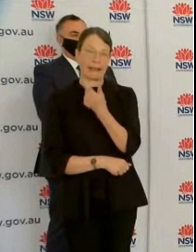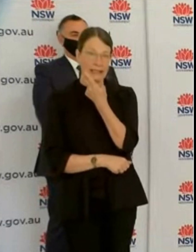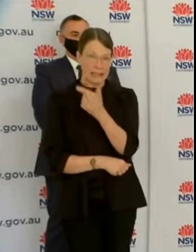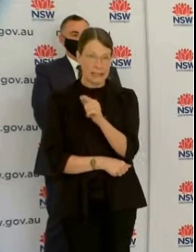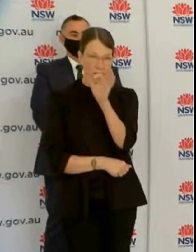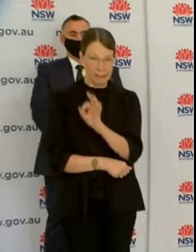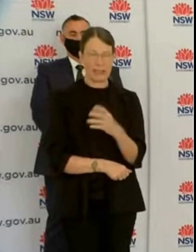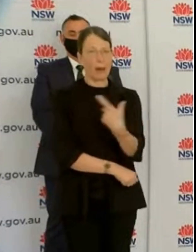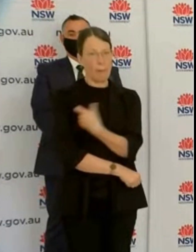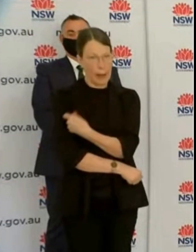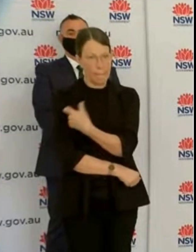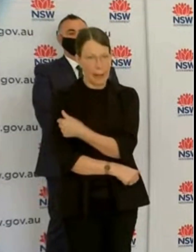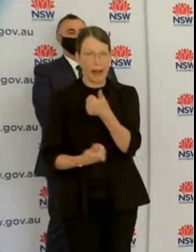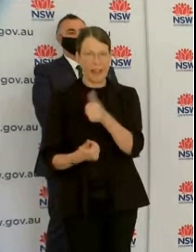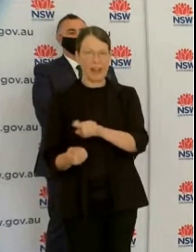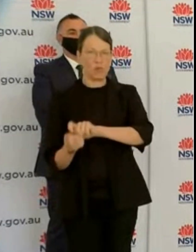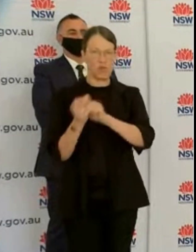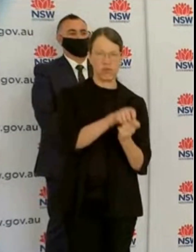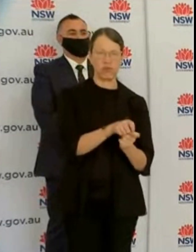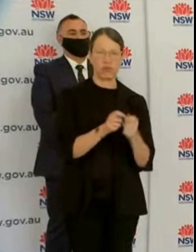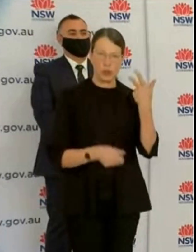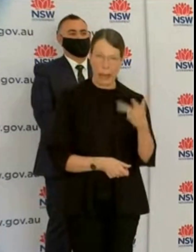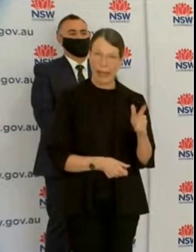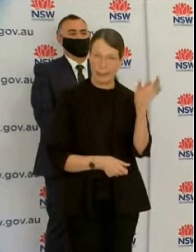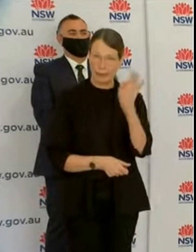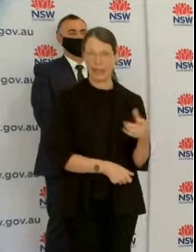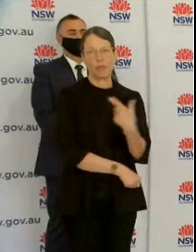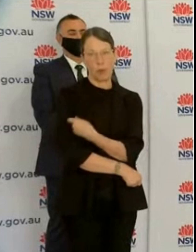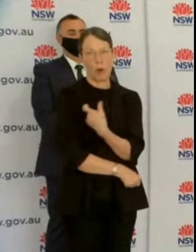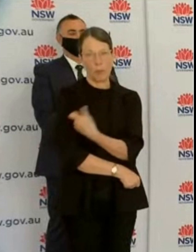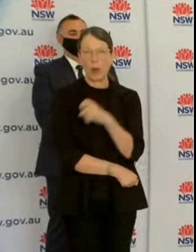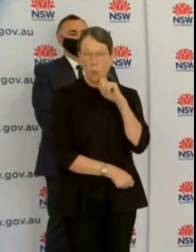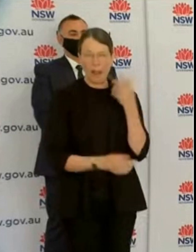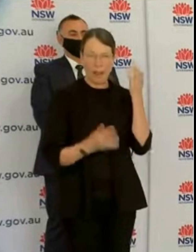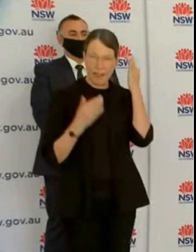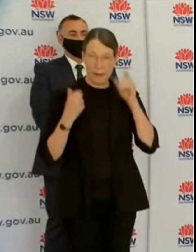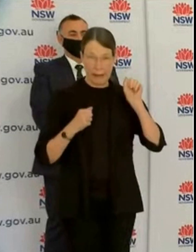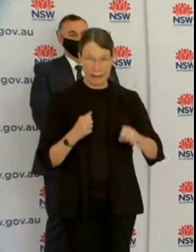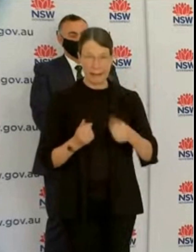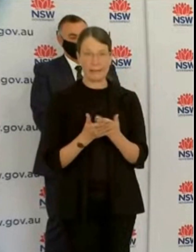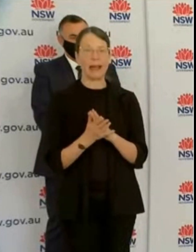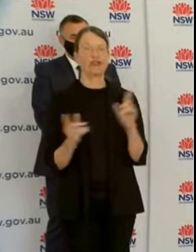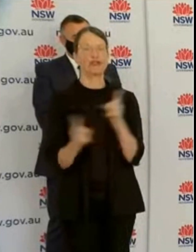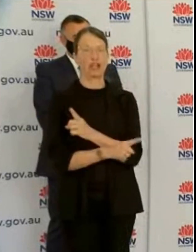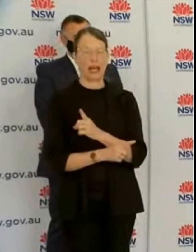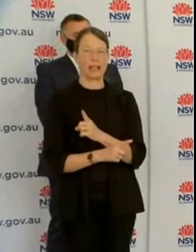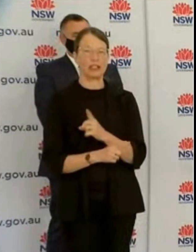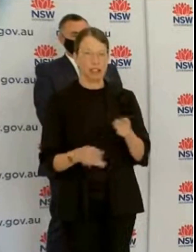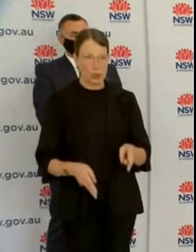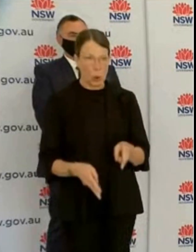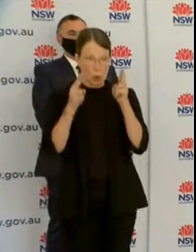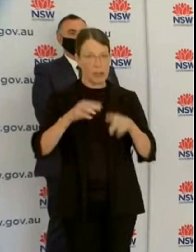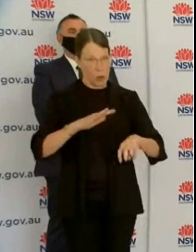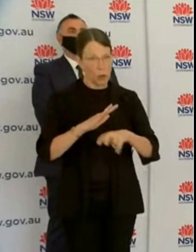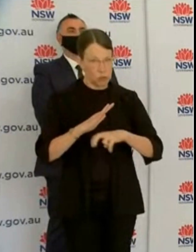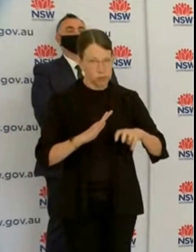definitely will be in transition with our quarantine system. As we said, overnight, I think we had 2 cases overseas. It's important to